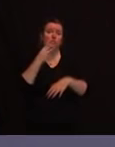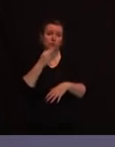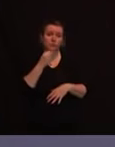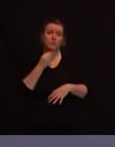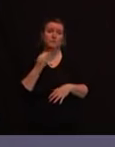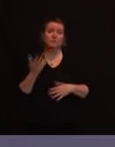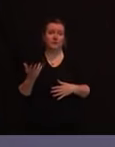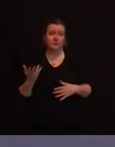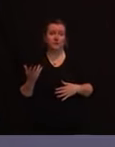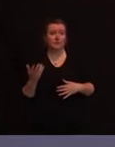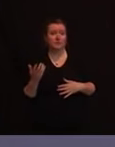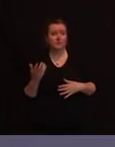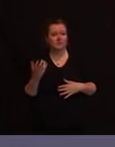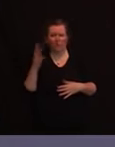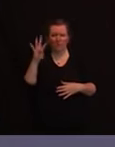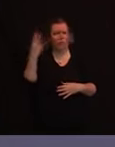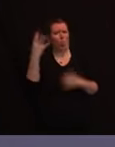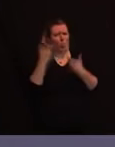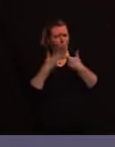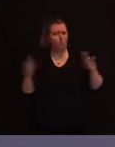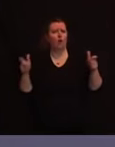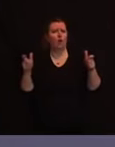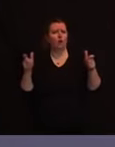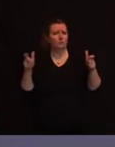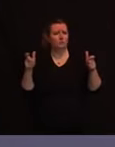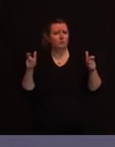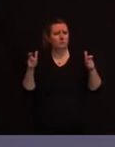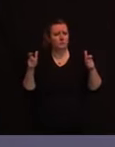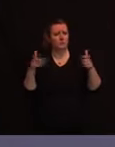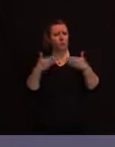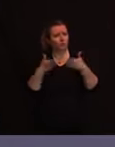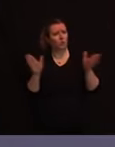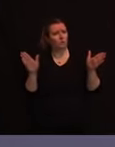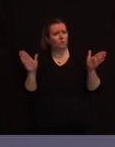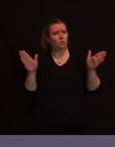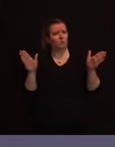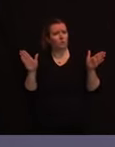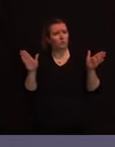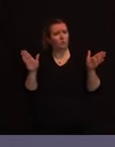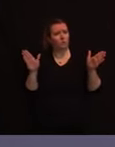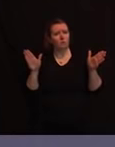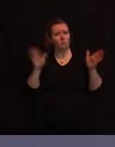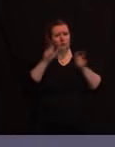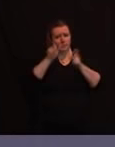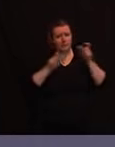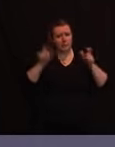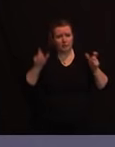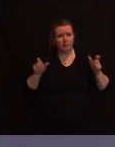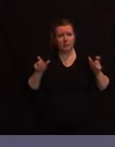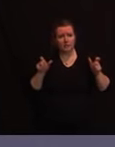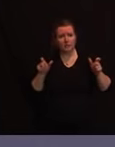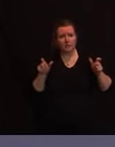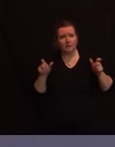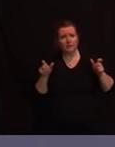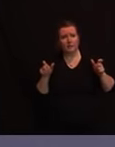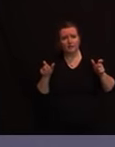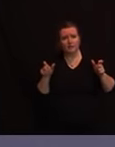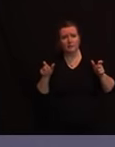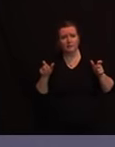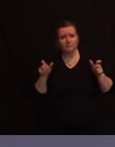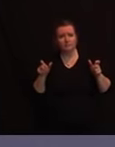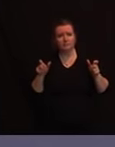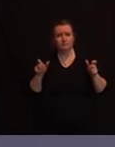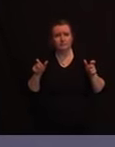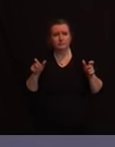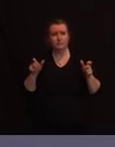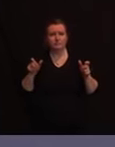fourth largest overall, for folks to have kicked that sacred holiday